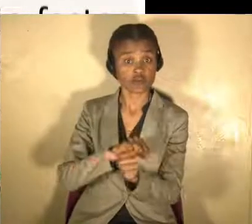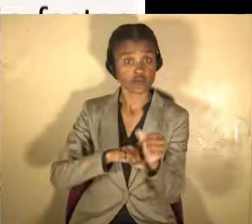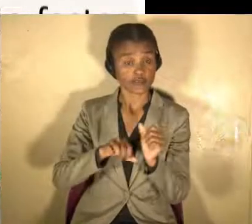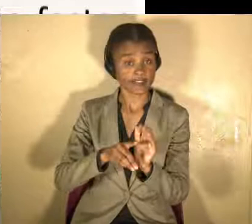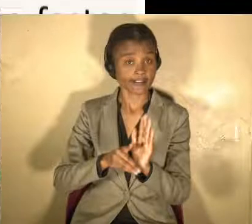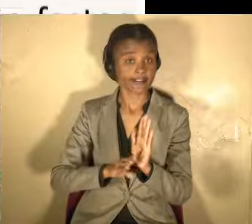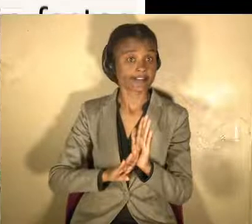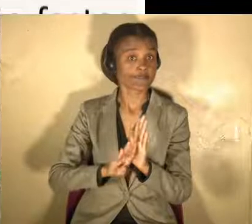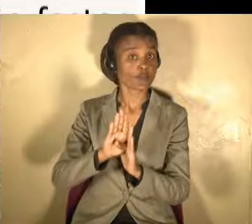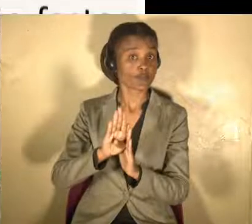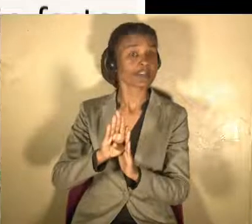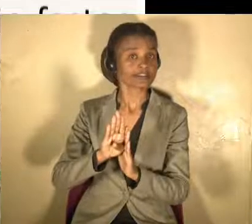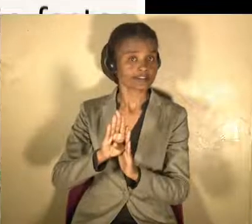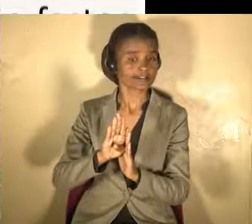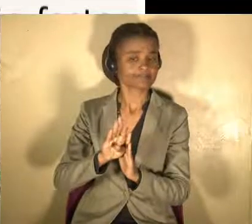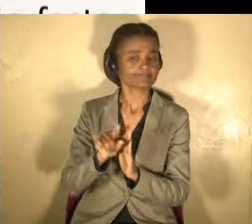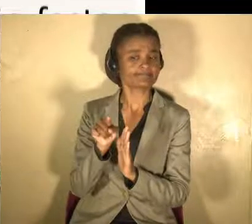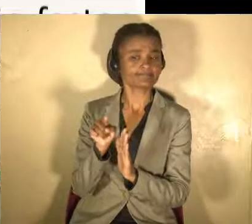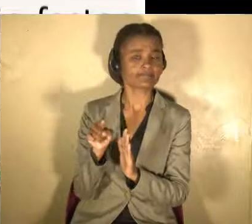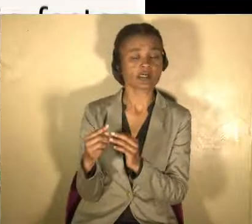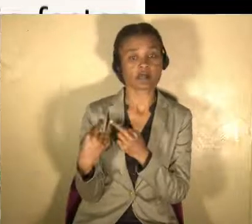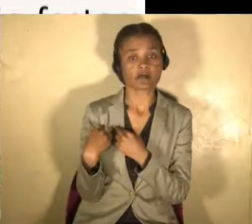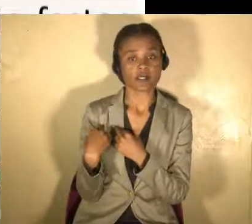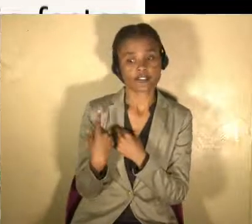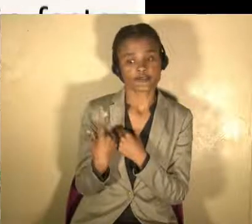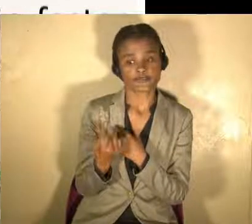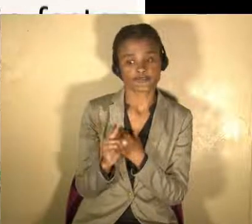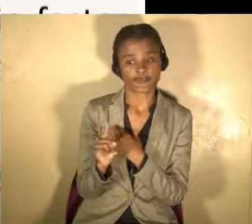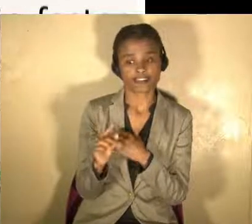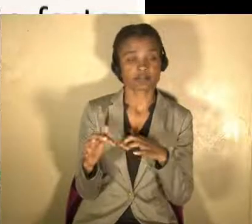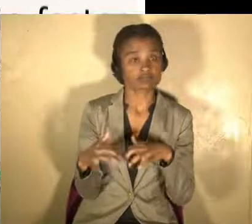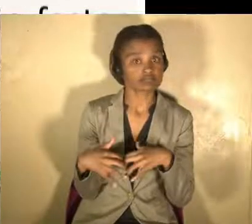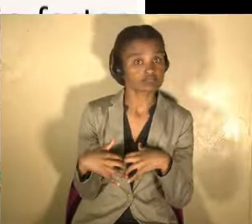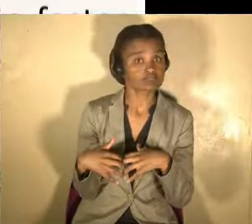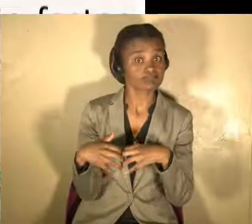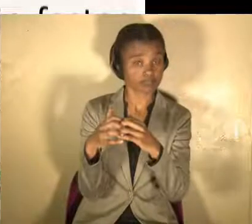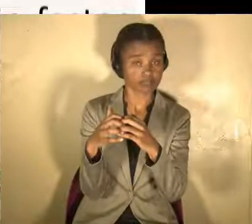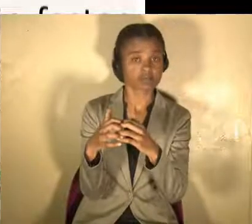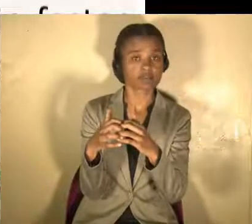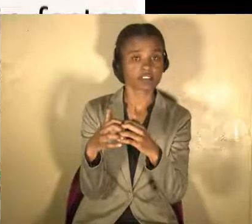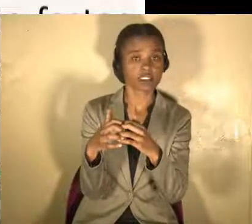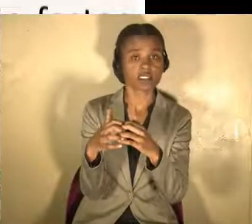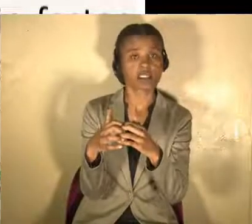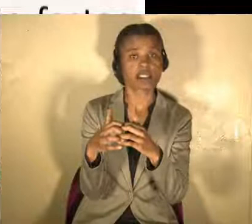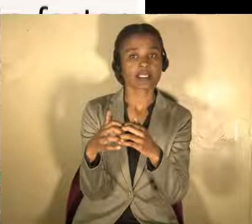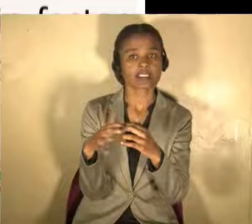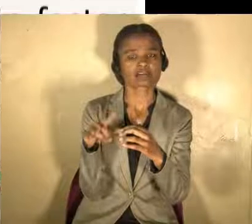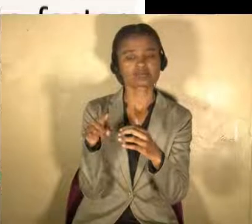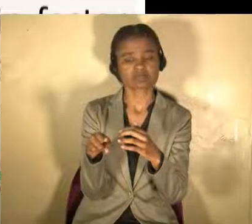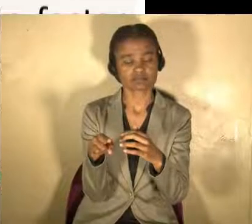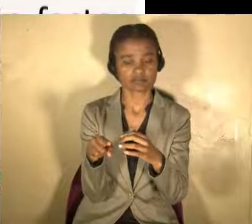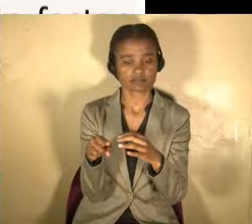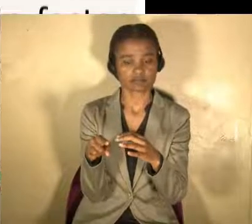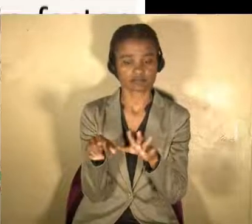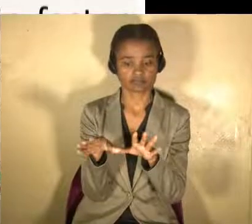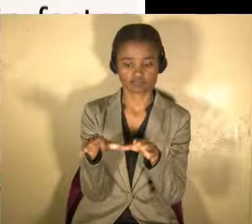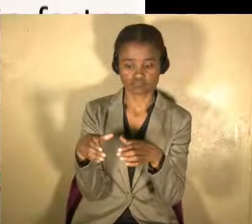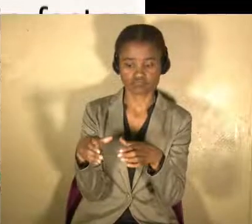to establish and run cluster foster care schemes. So these schemes would not only